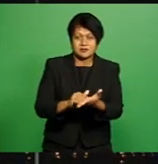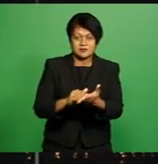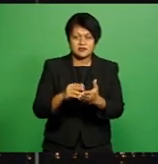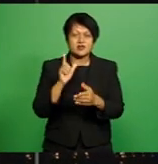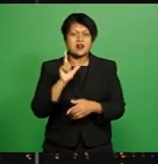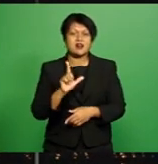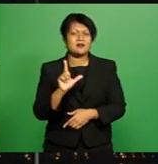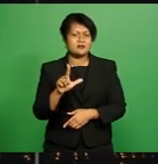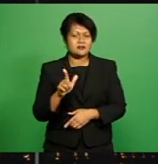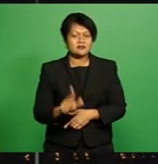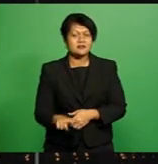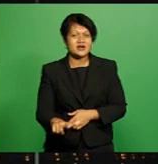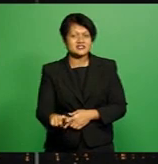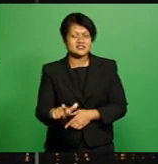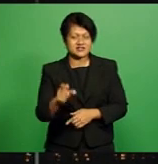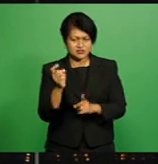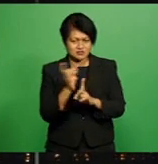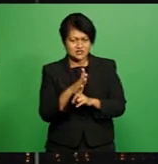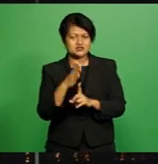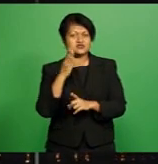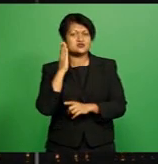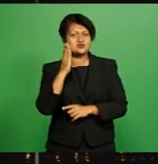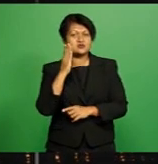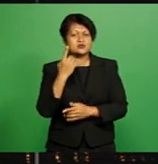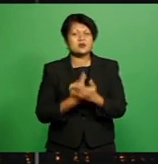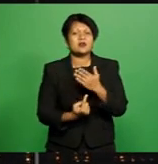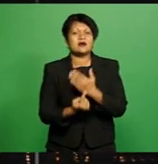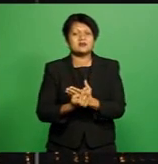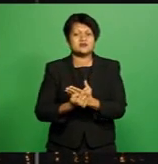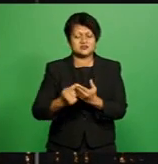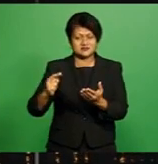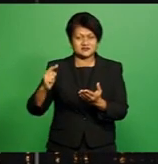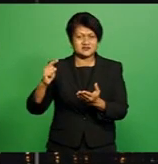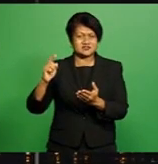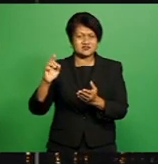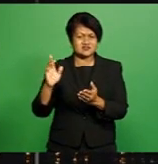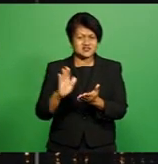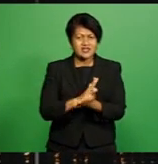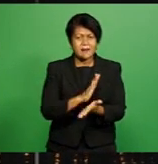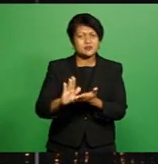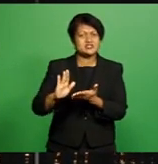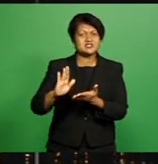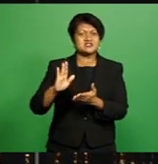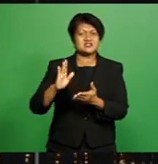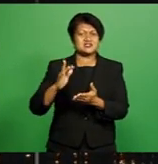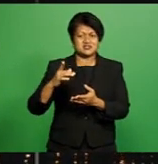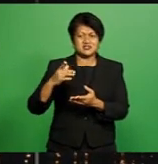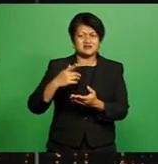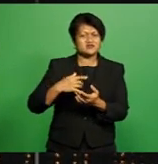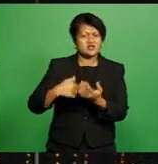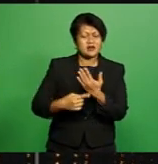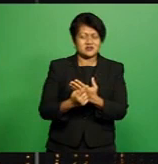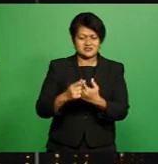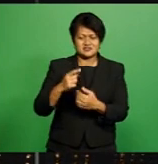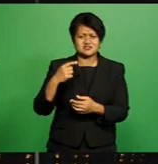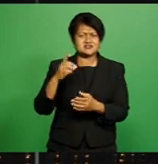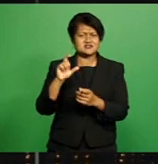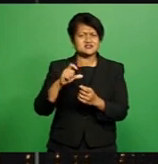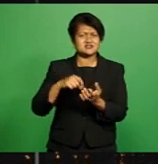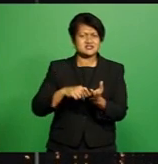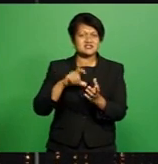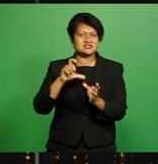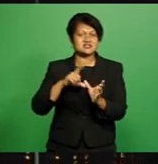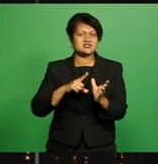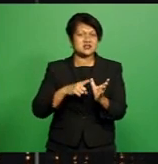furniture after it was damaged in the flooding during TC Ana. The desks and chairs specially built for the children have been